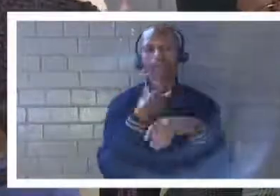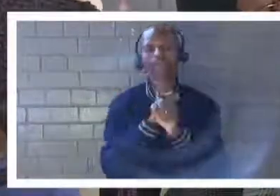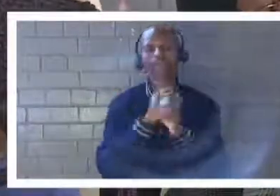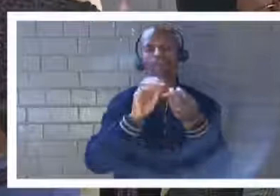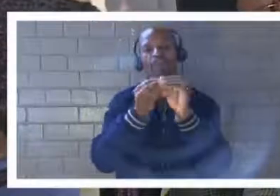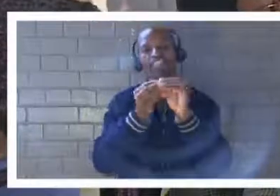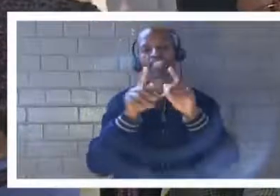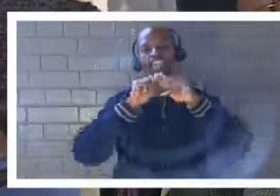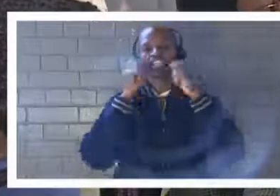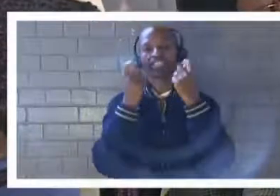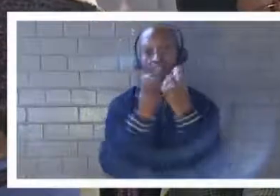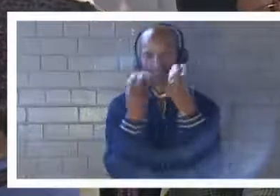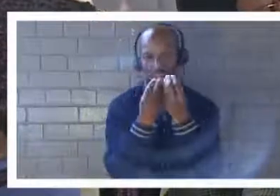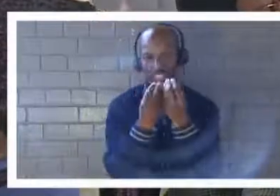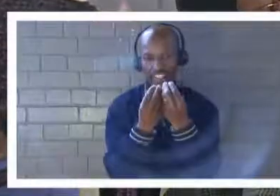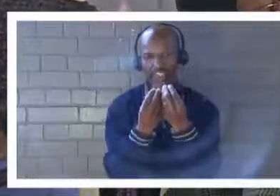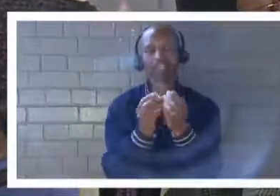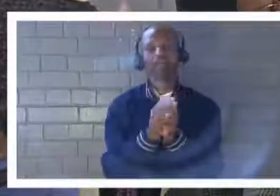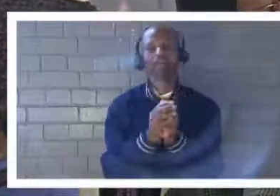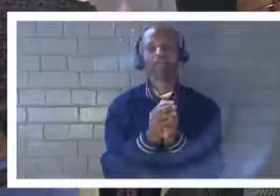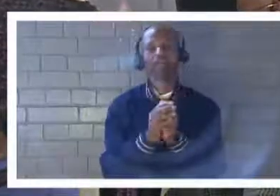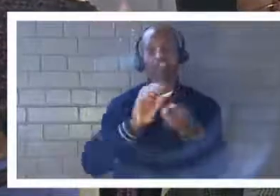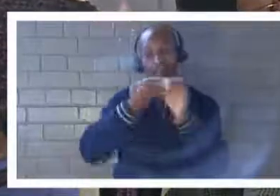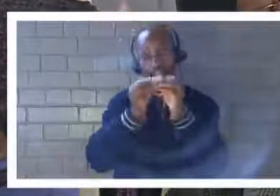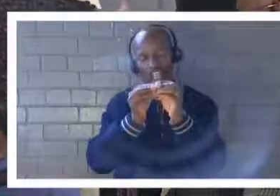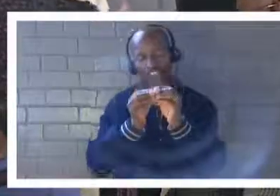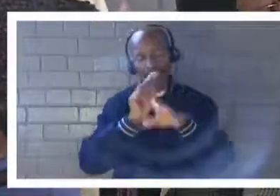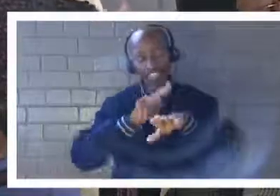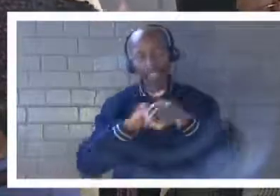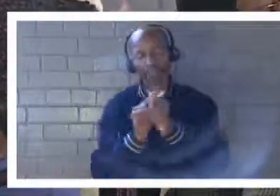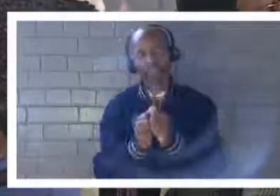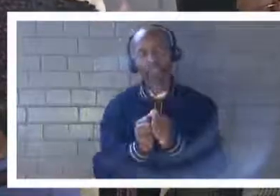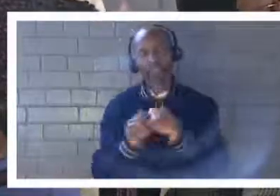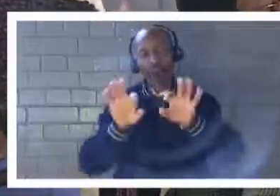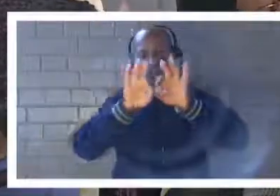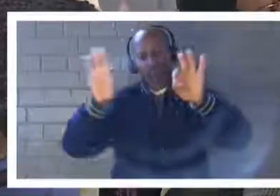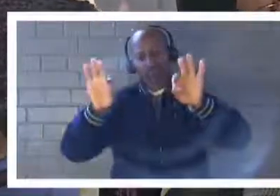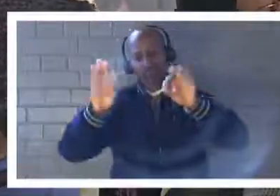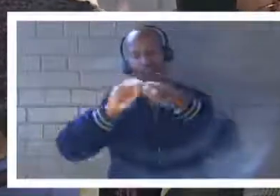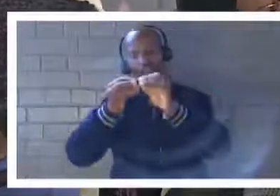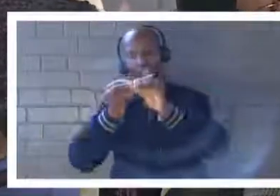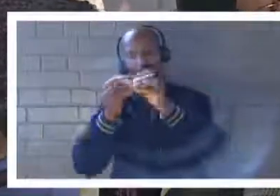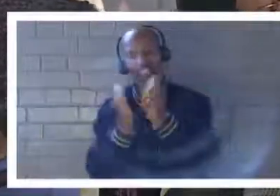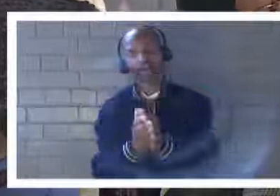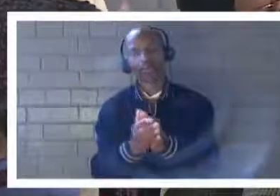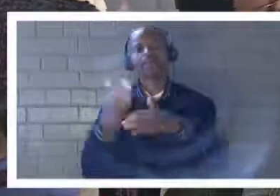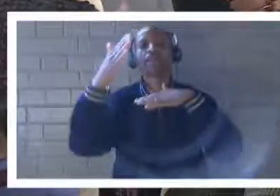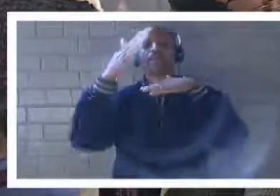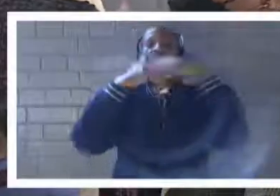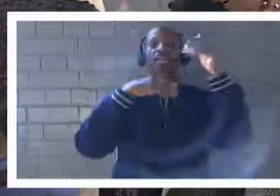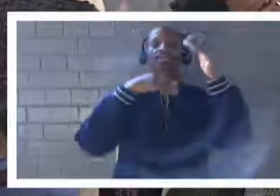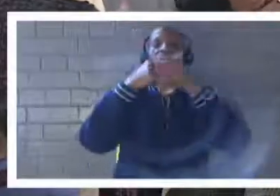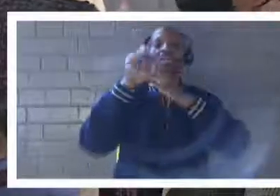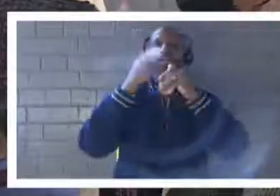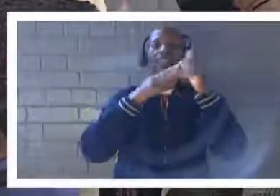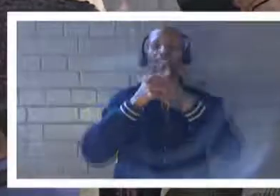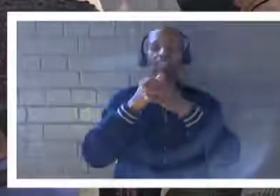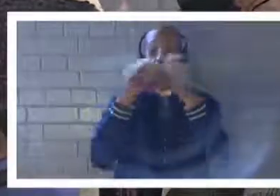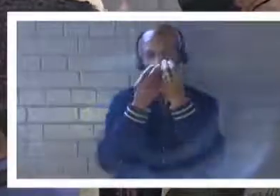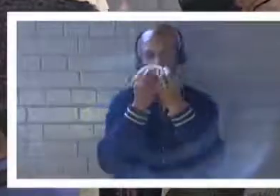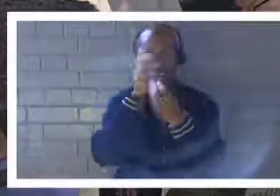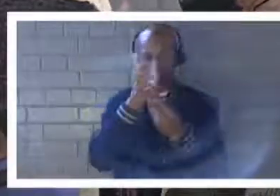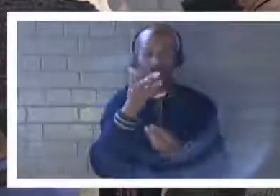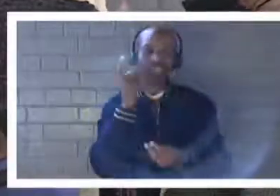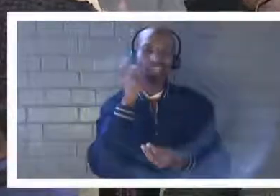contract for mechanical, we have fixed term contract to supply the plumbing material, as well as the building material. It